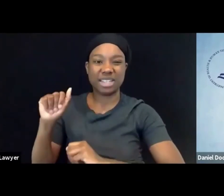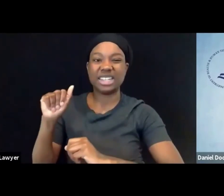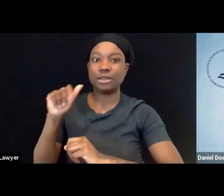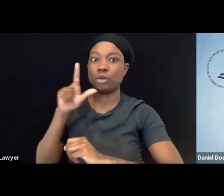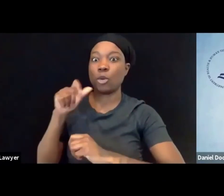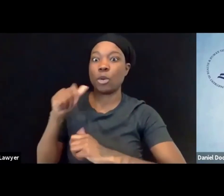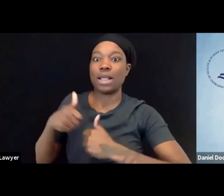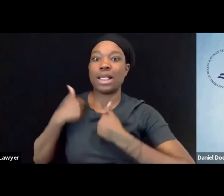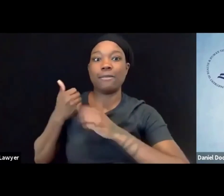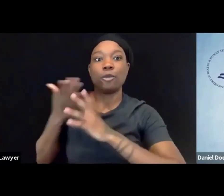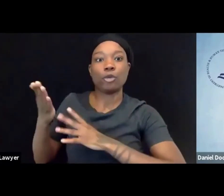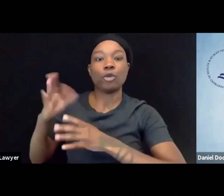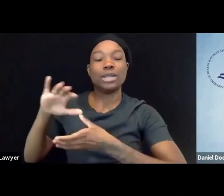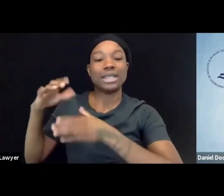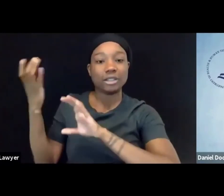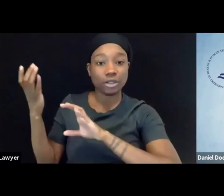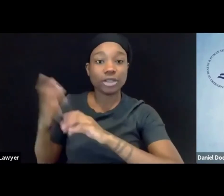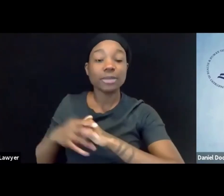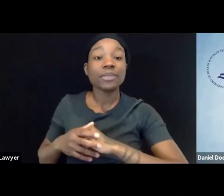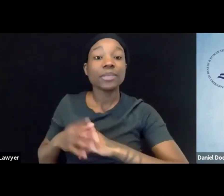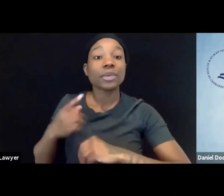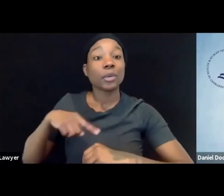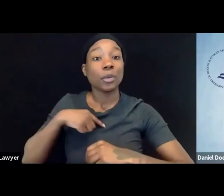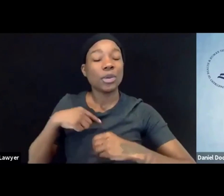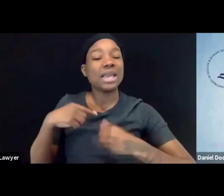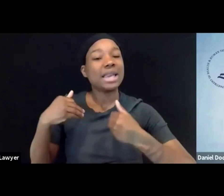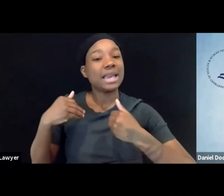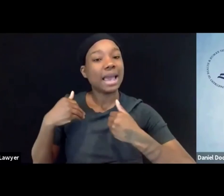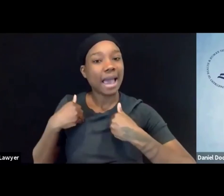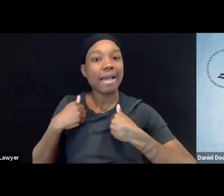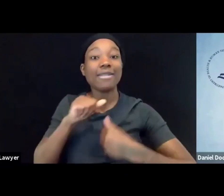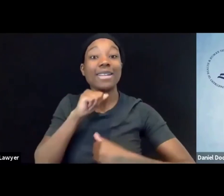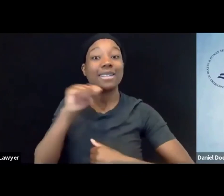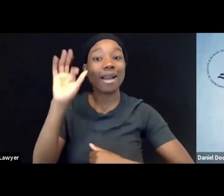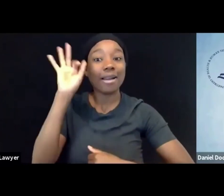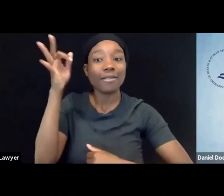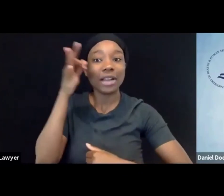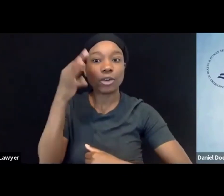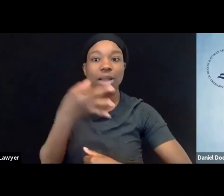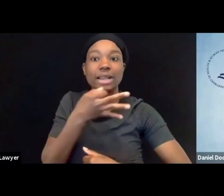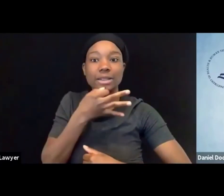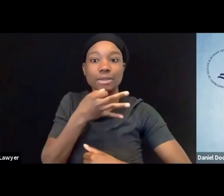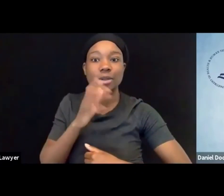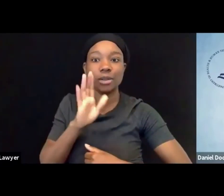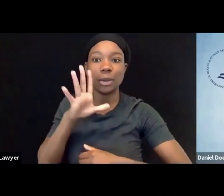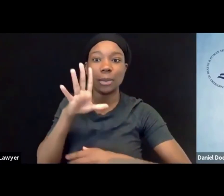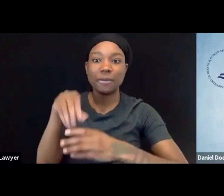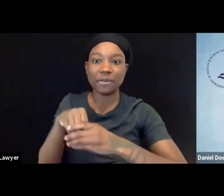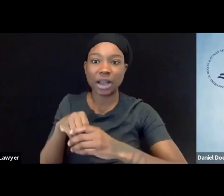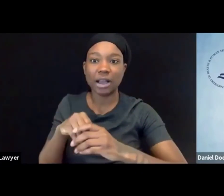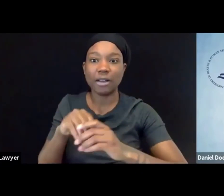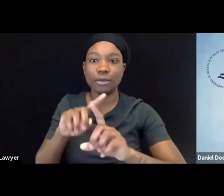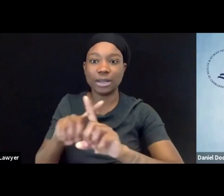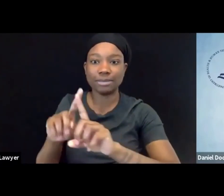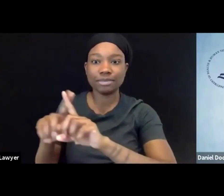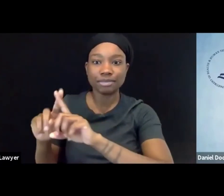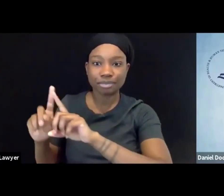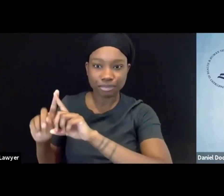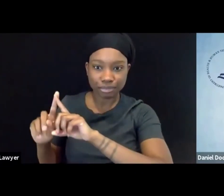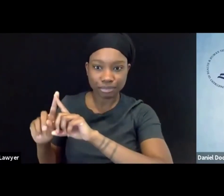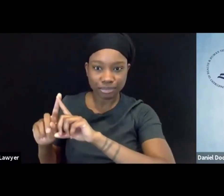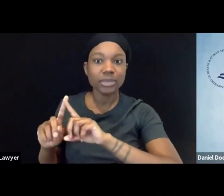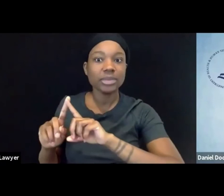bring together nationally recognized non-federal experts to develop advice and recommendations for the HHS Secretary,